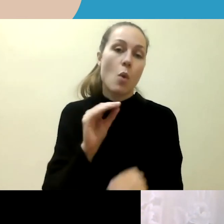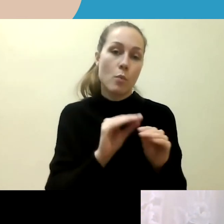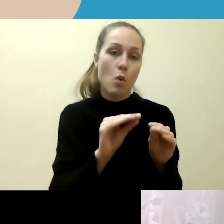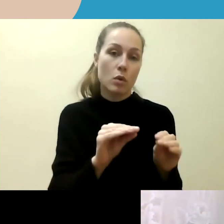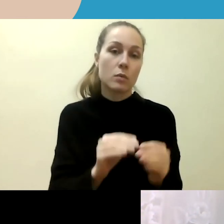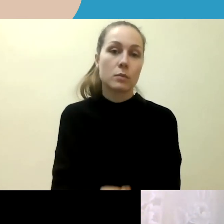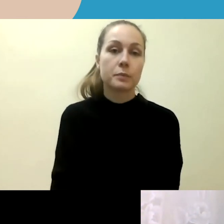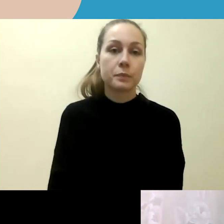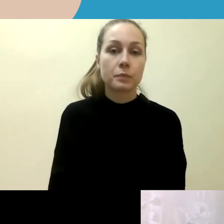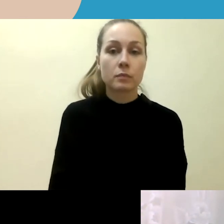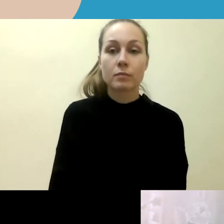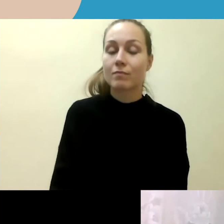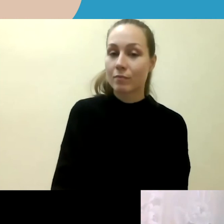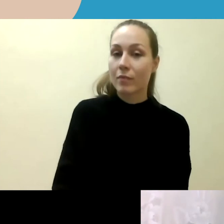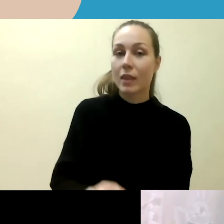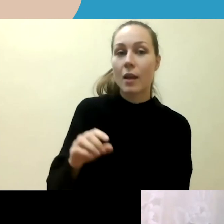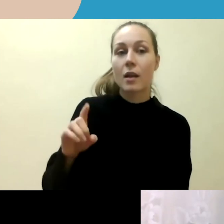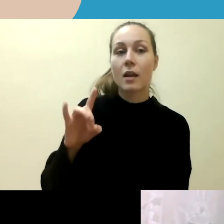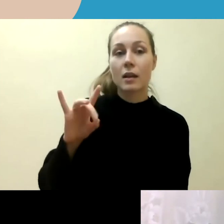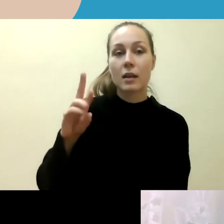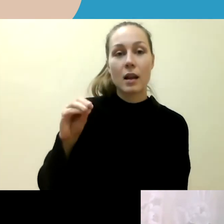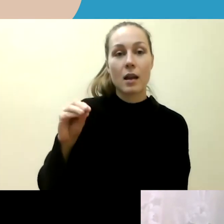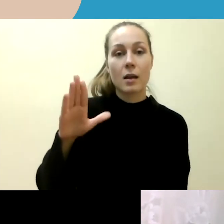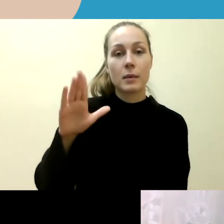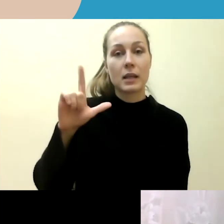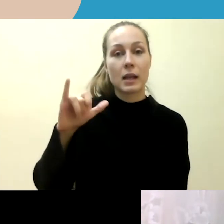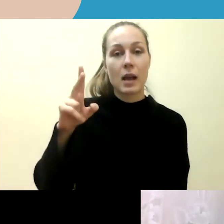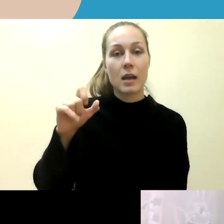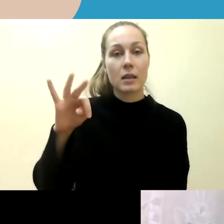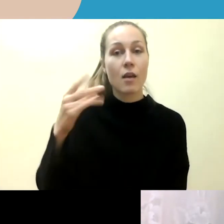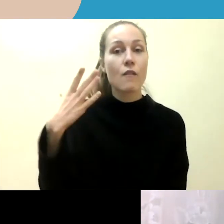it comes, let's say, to training. Ms. Greblikaitė,